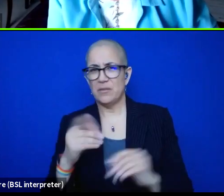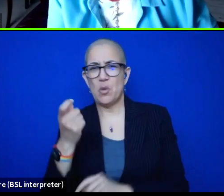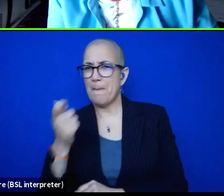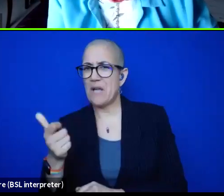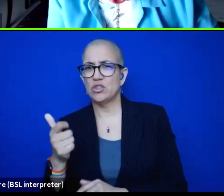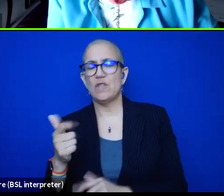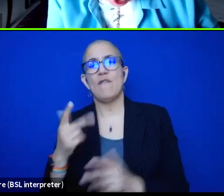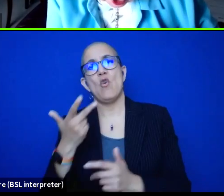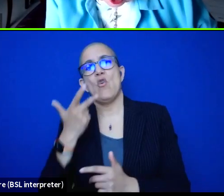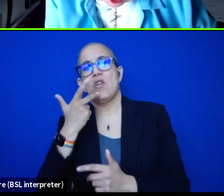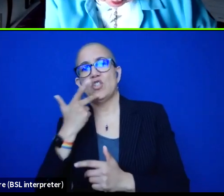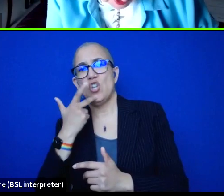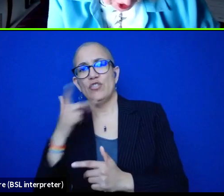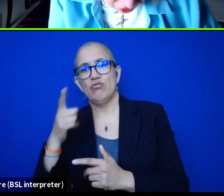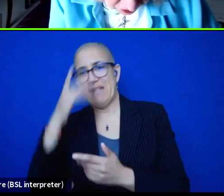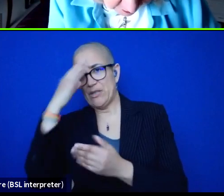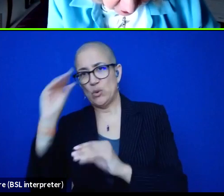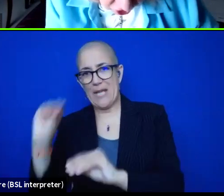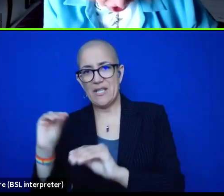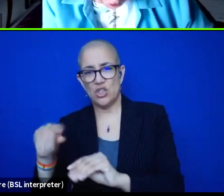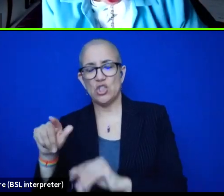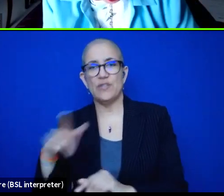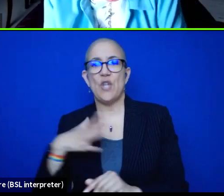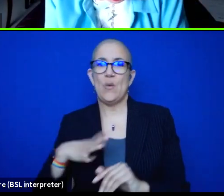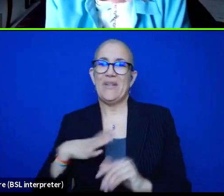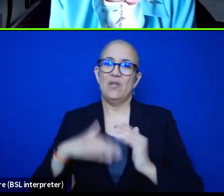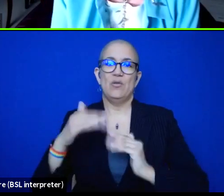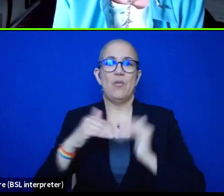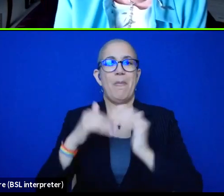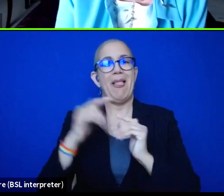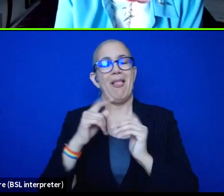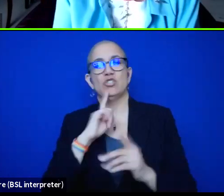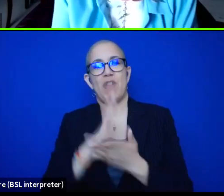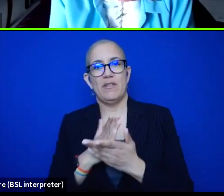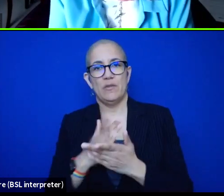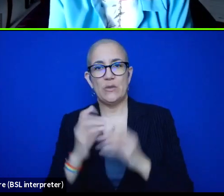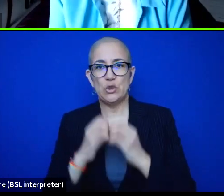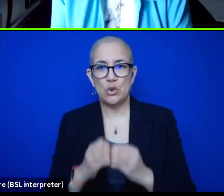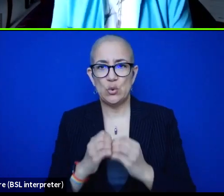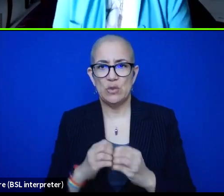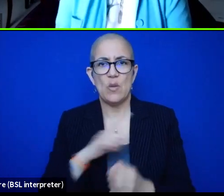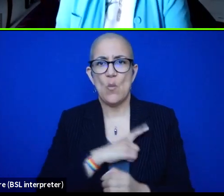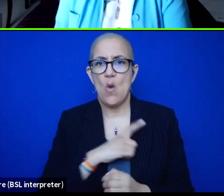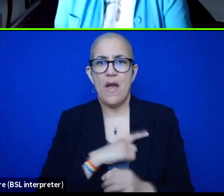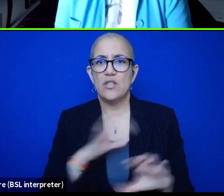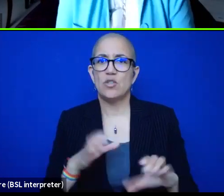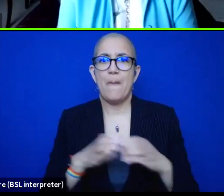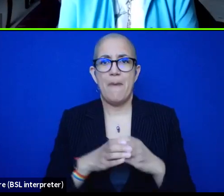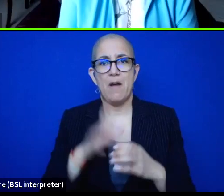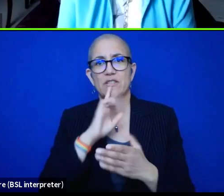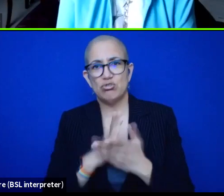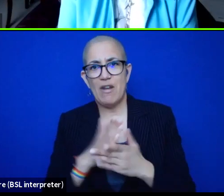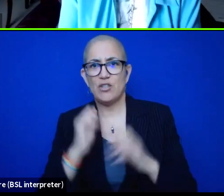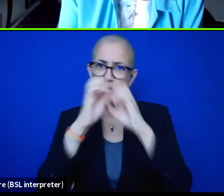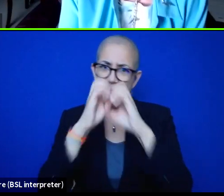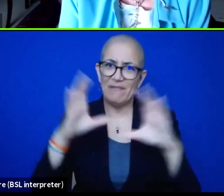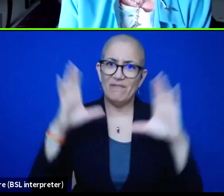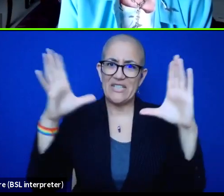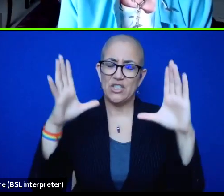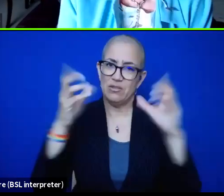tertiary education. So we need to rebuild trust with students, and why should the party trust that you have a vision to sell to